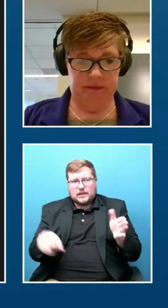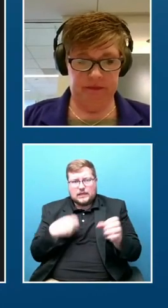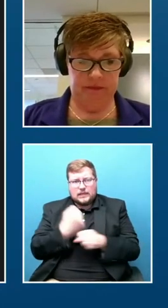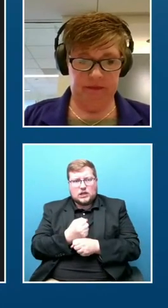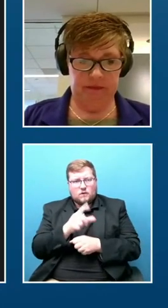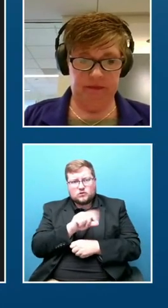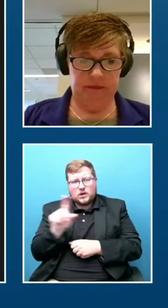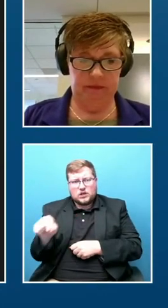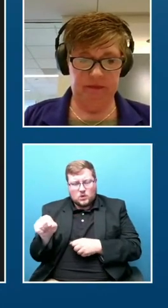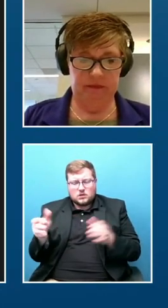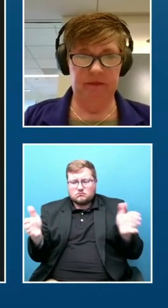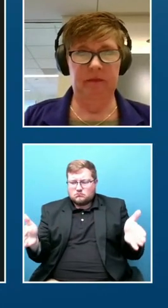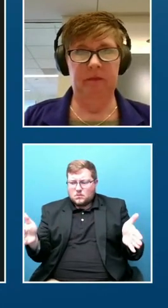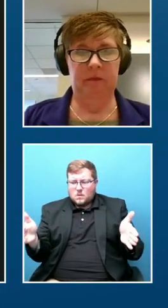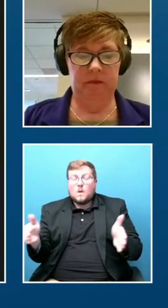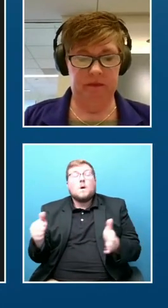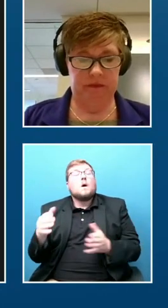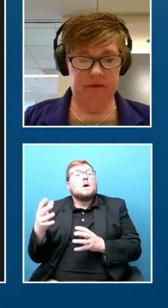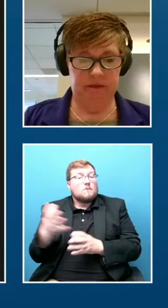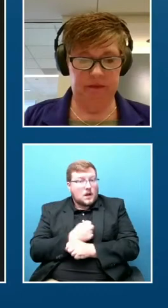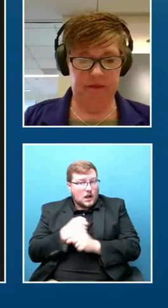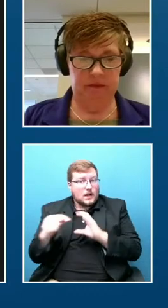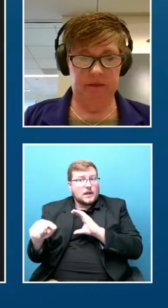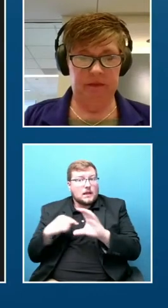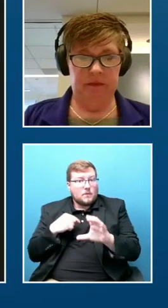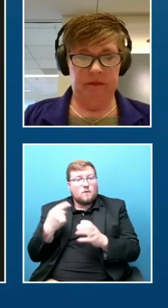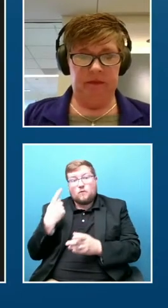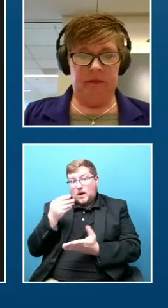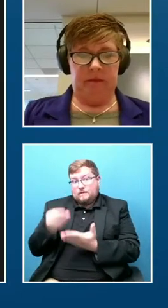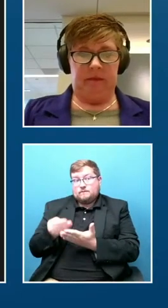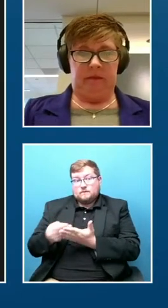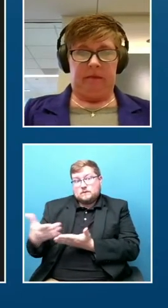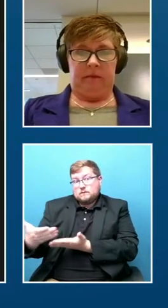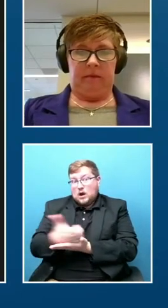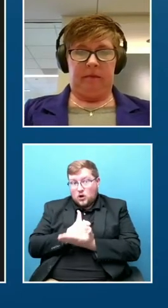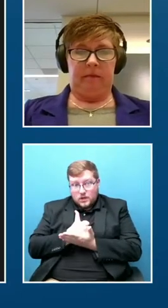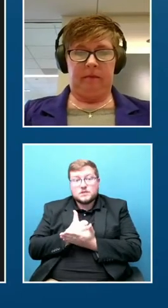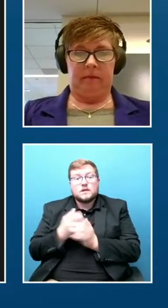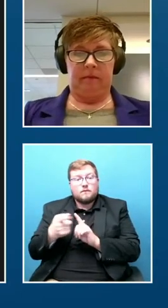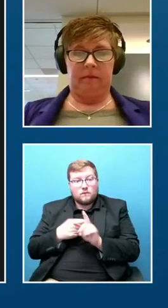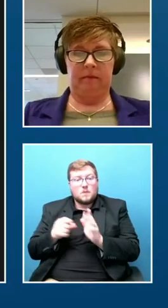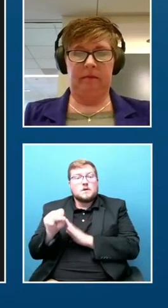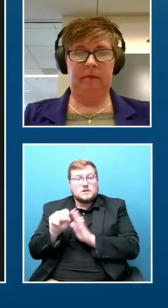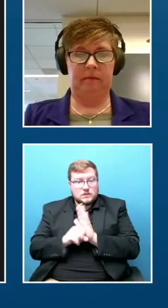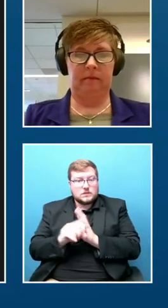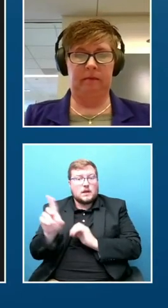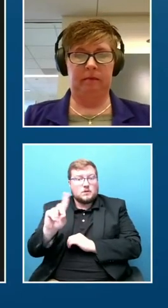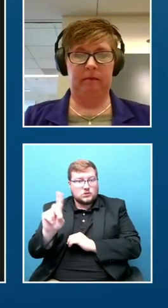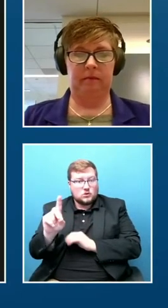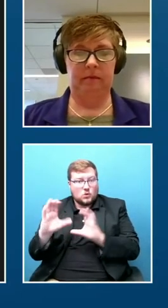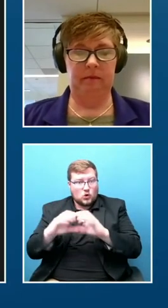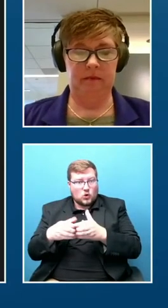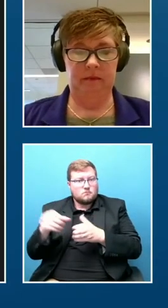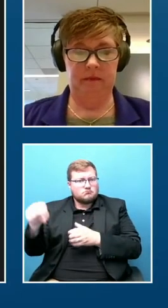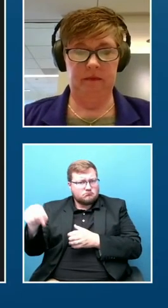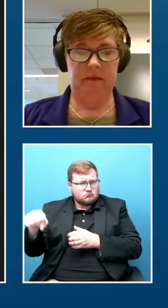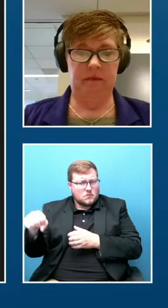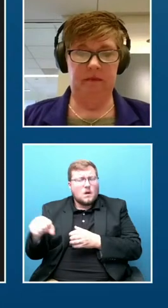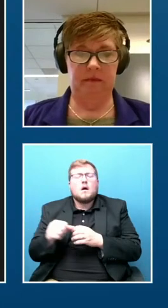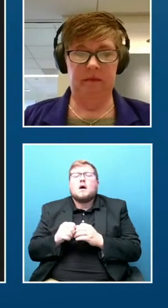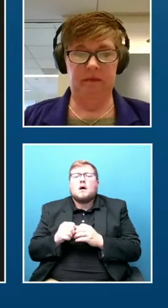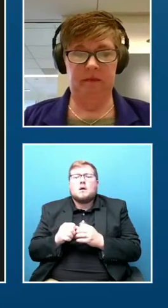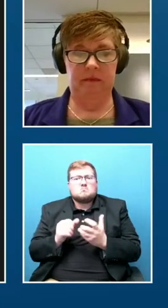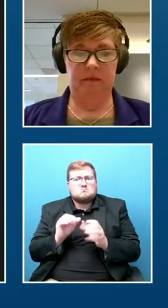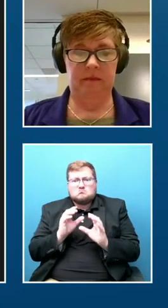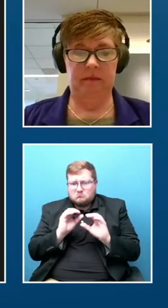I received emails for fundraising from the state Democratic Party, I did not